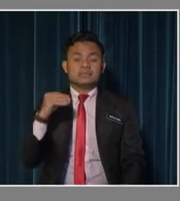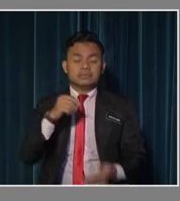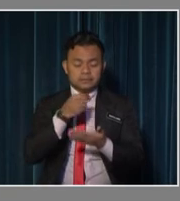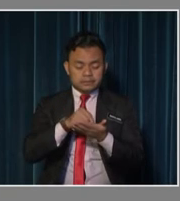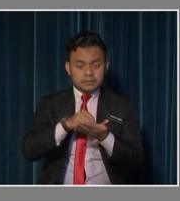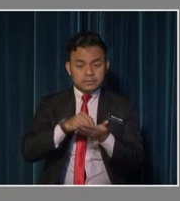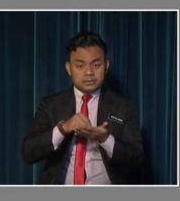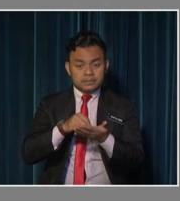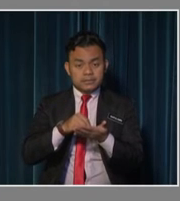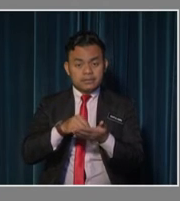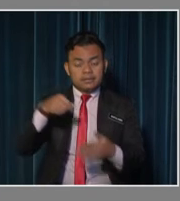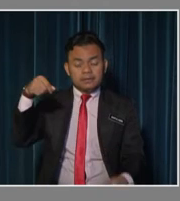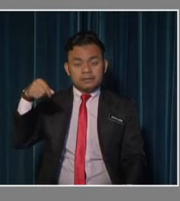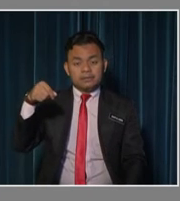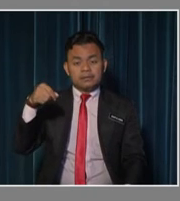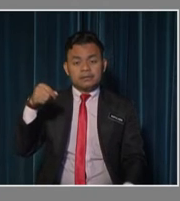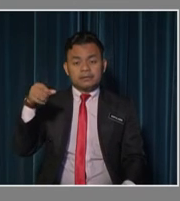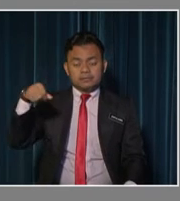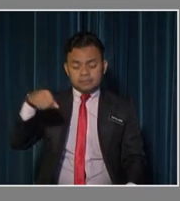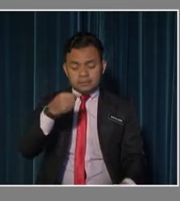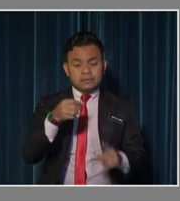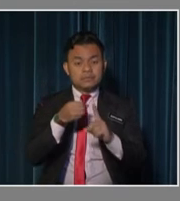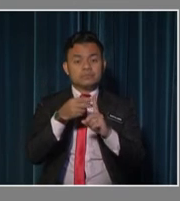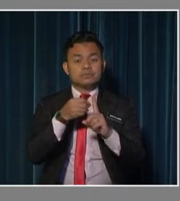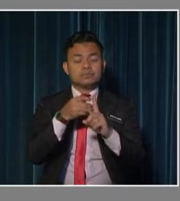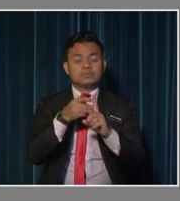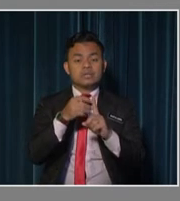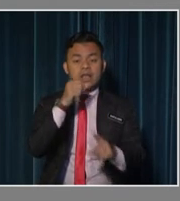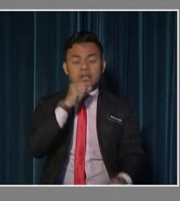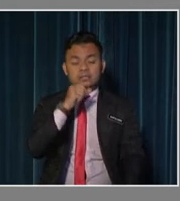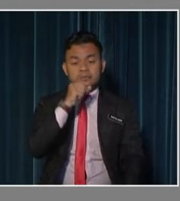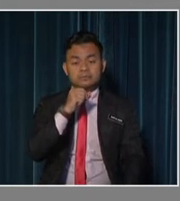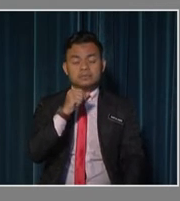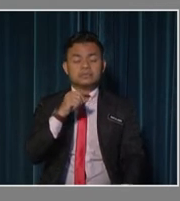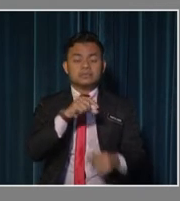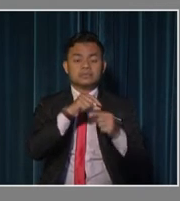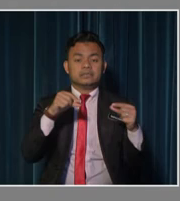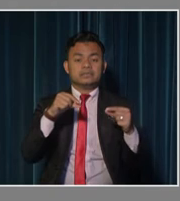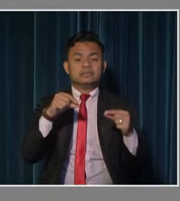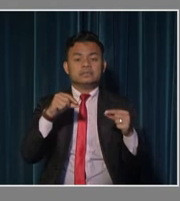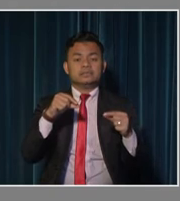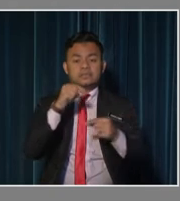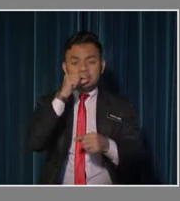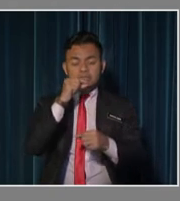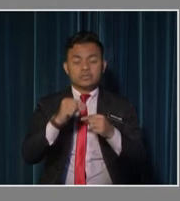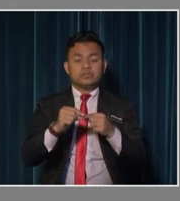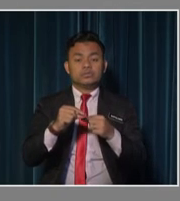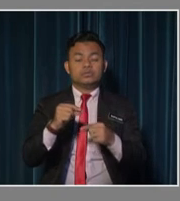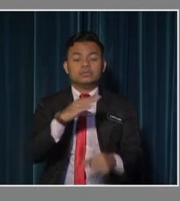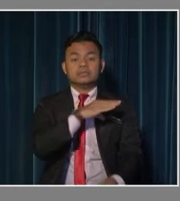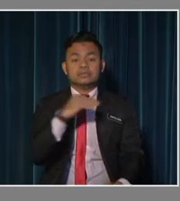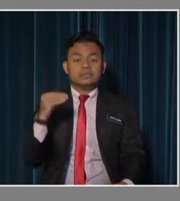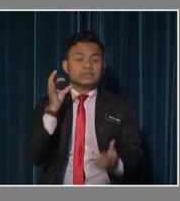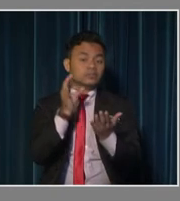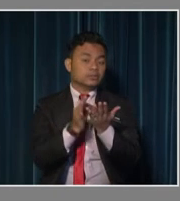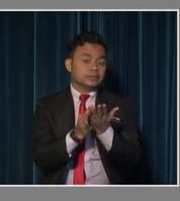metal spoon, ice cream sticks, drinking straw, and coins. Let's